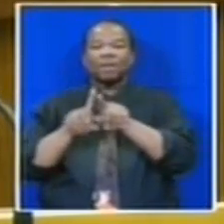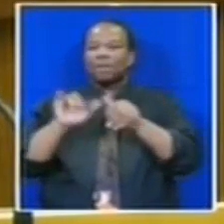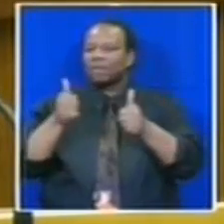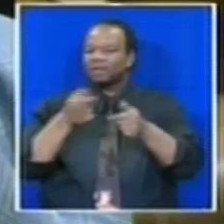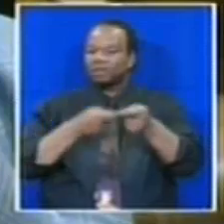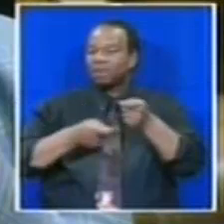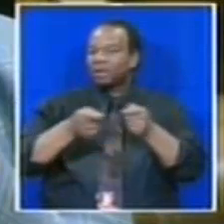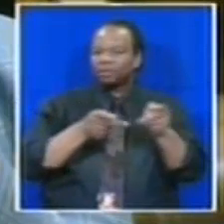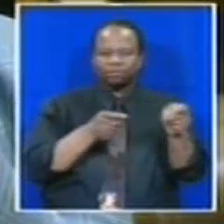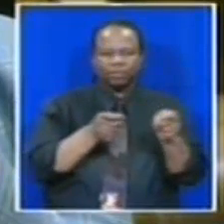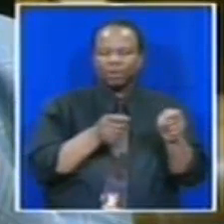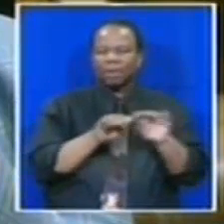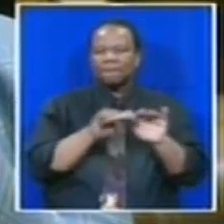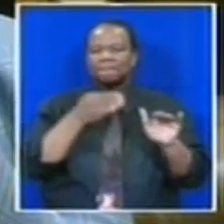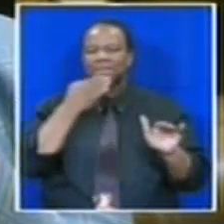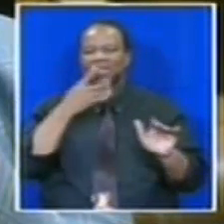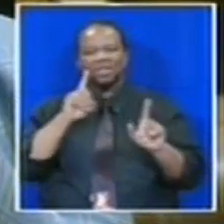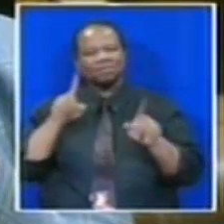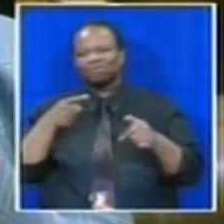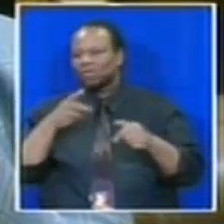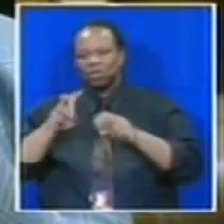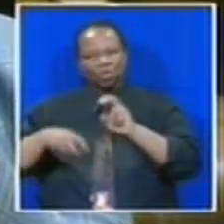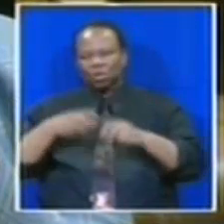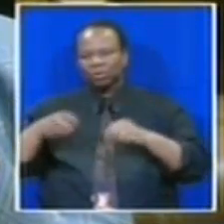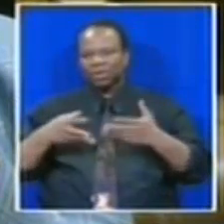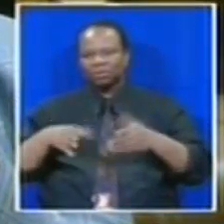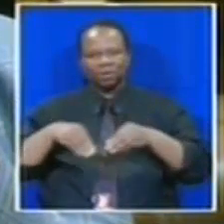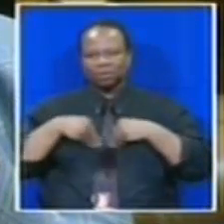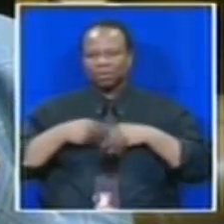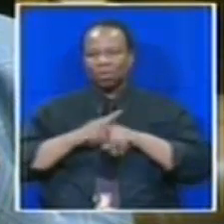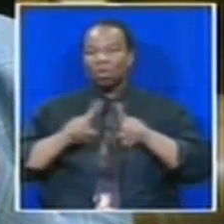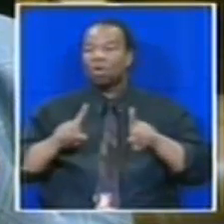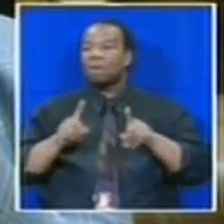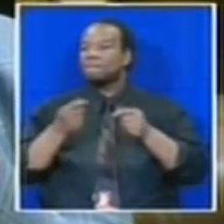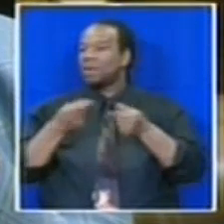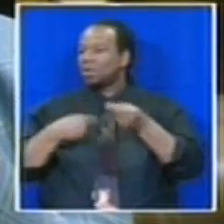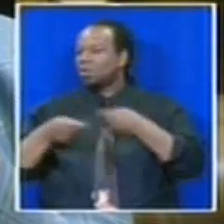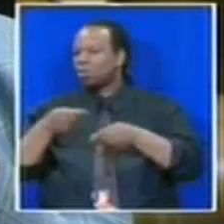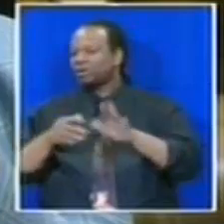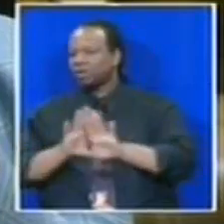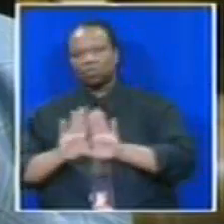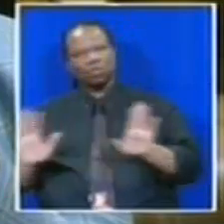This requires zero tolerance for corruption and wastage of public resources.